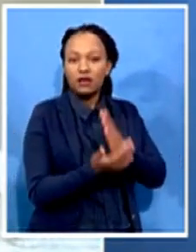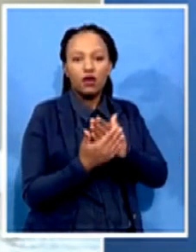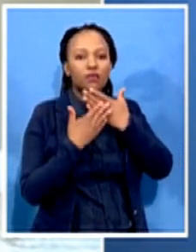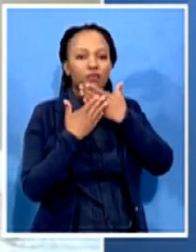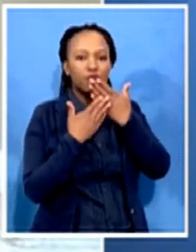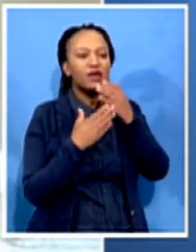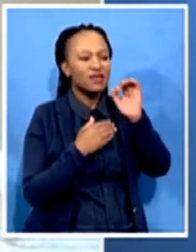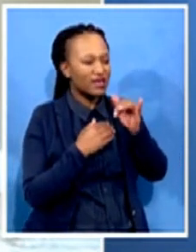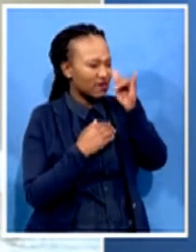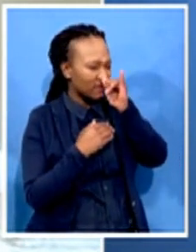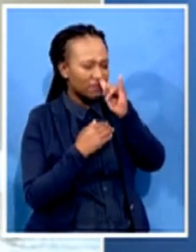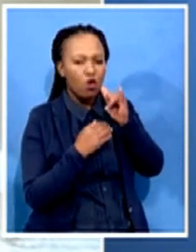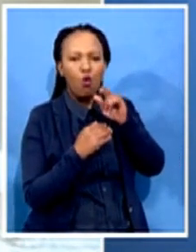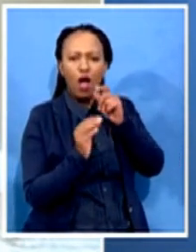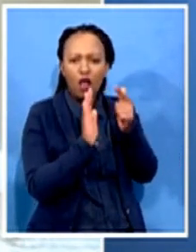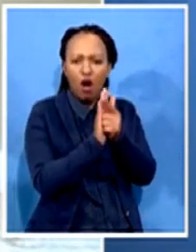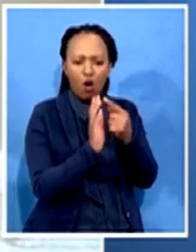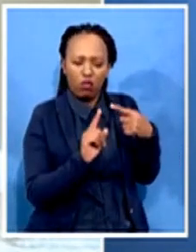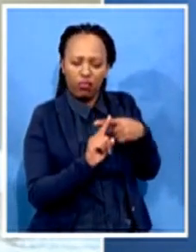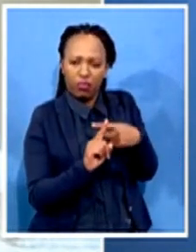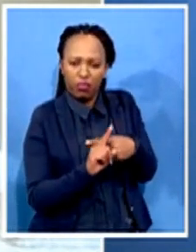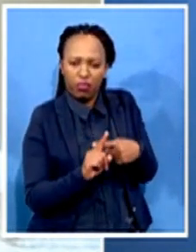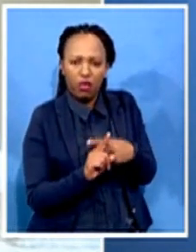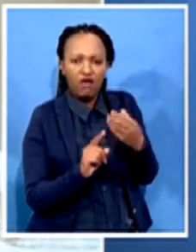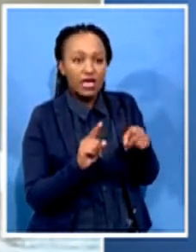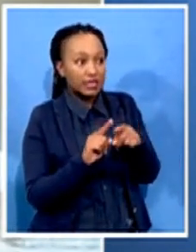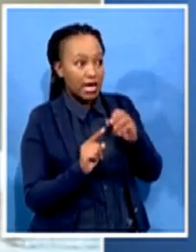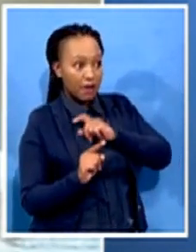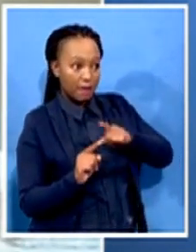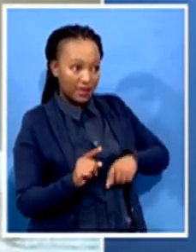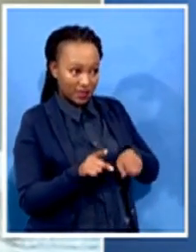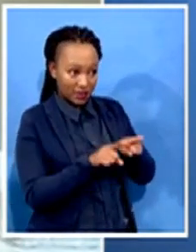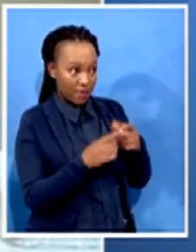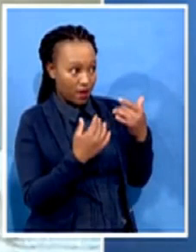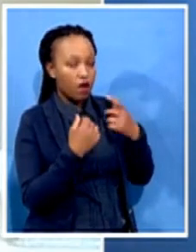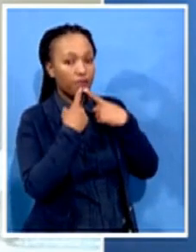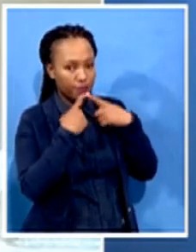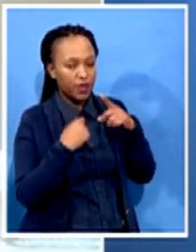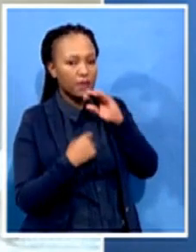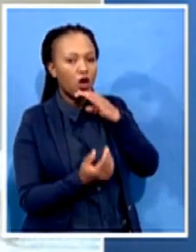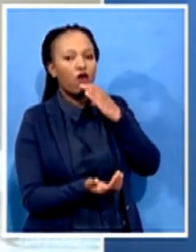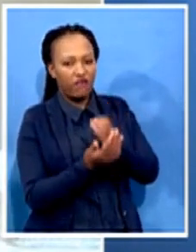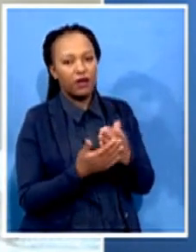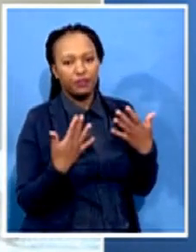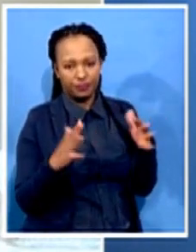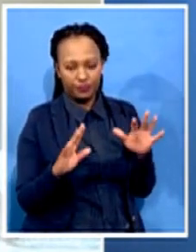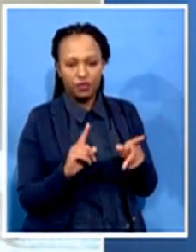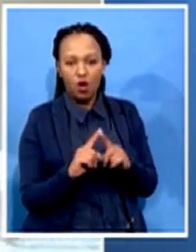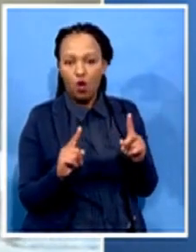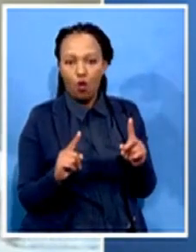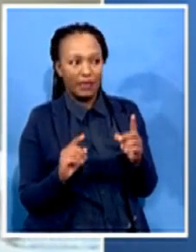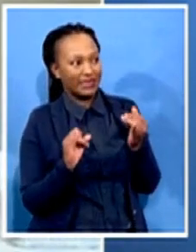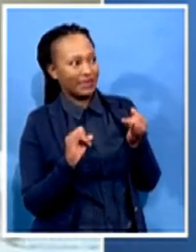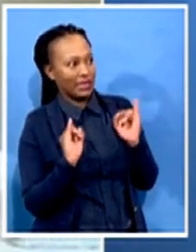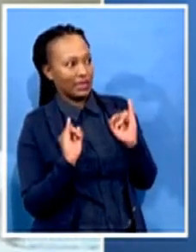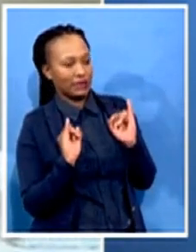the president has now confirmed this as well. So there's no doubt that that there were serious transgressions taking place.